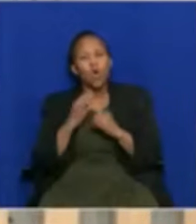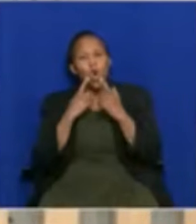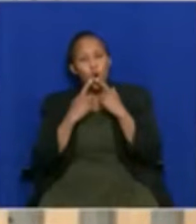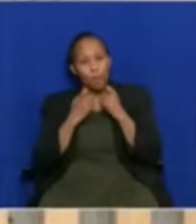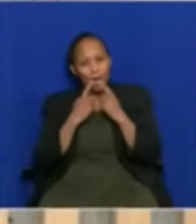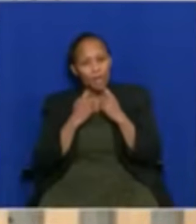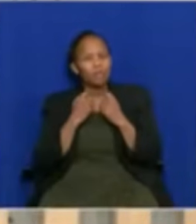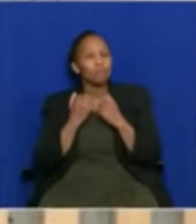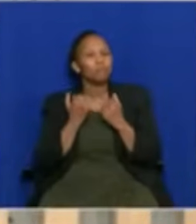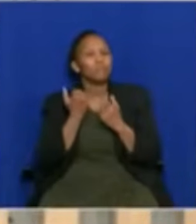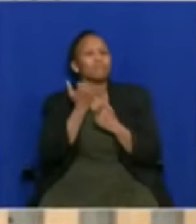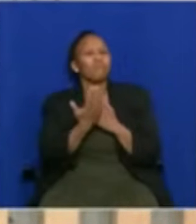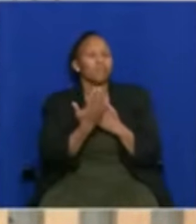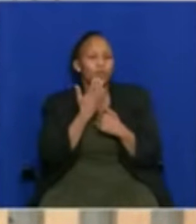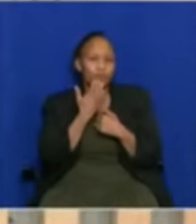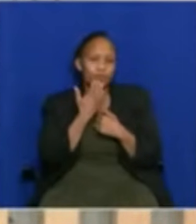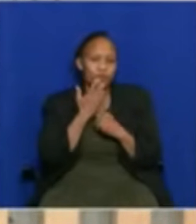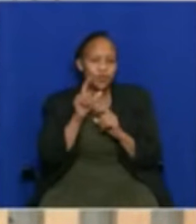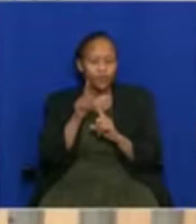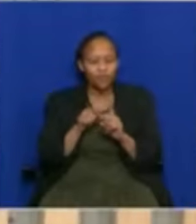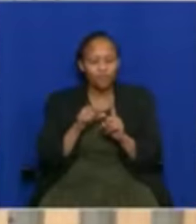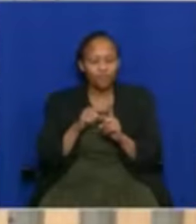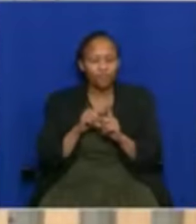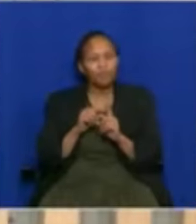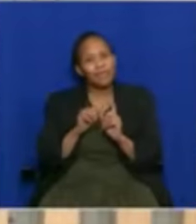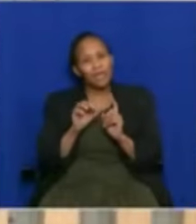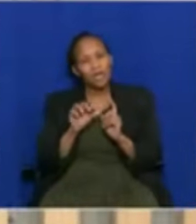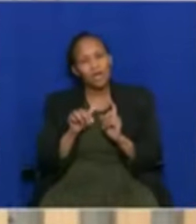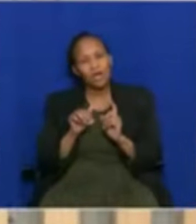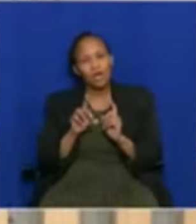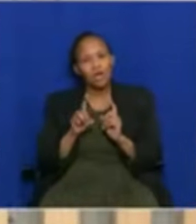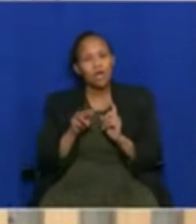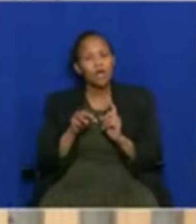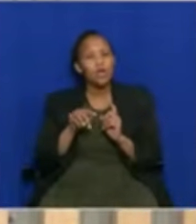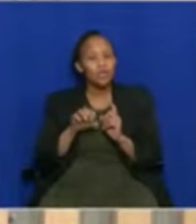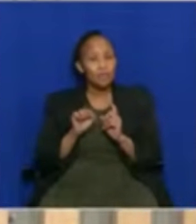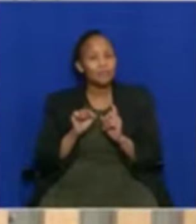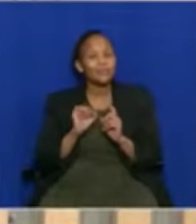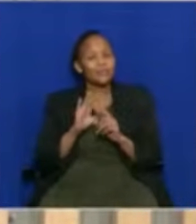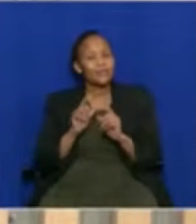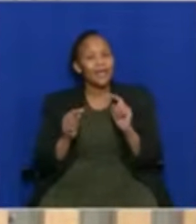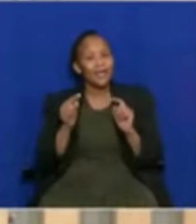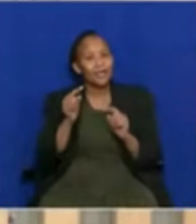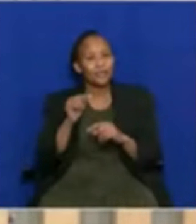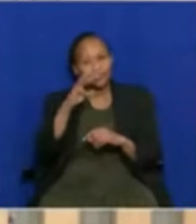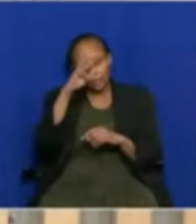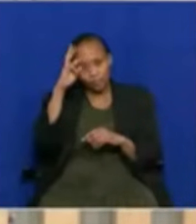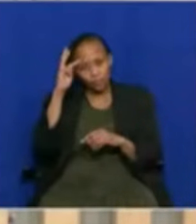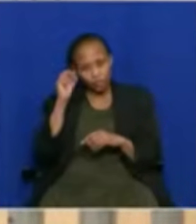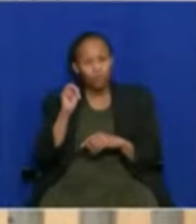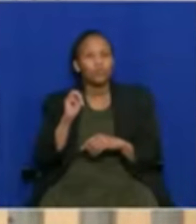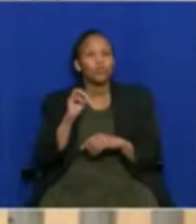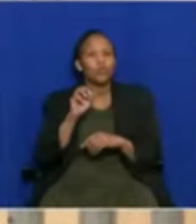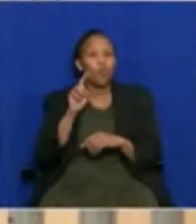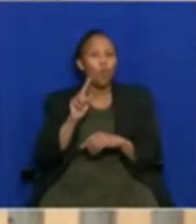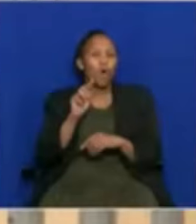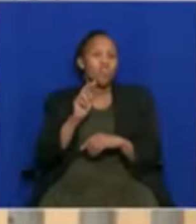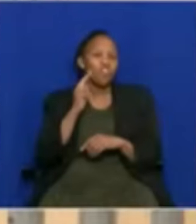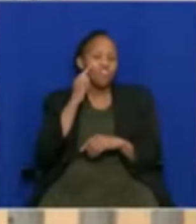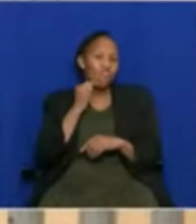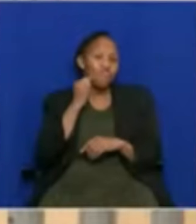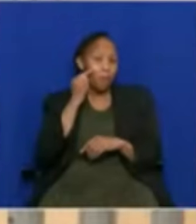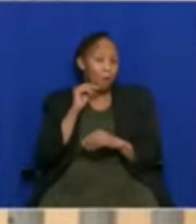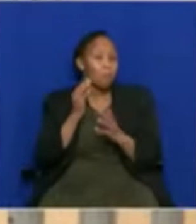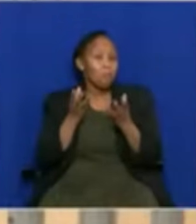to Minister Mkunu on the 1st of November at page 283, because he lists them.